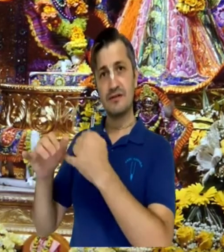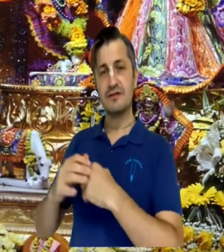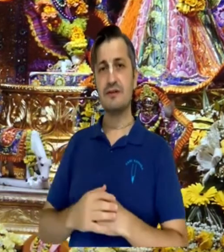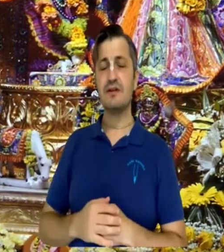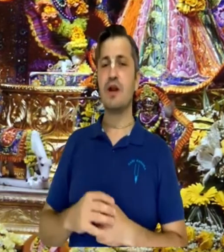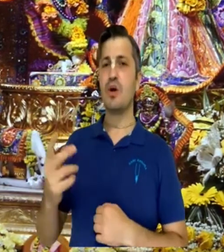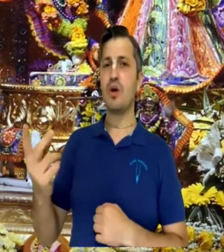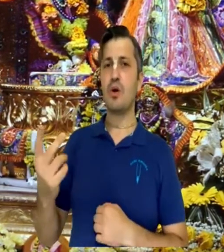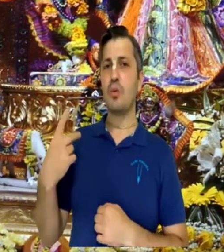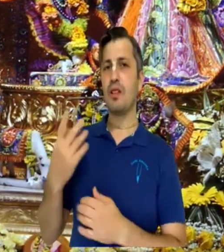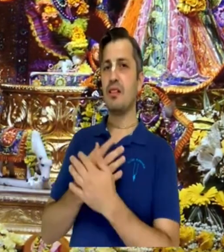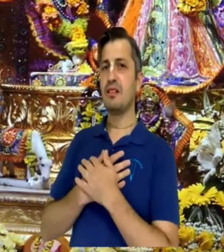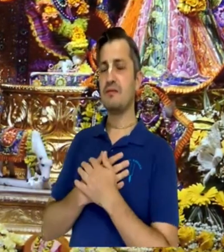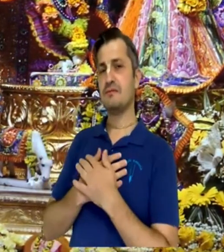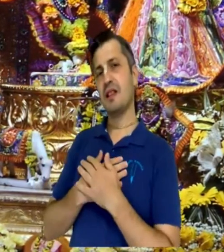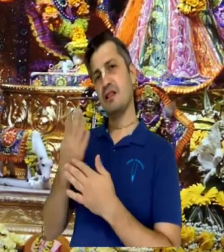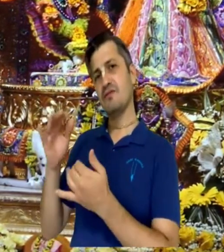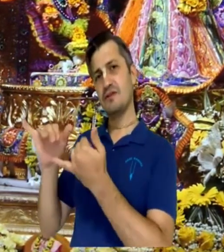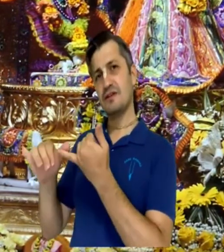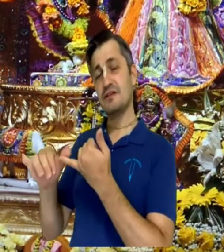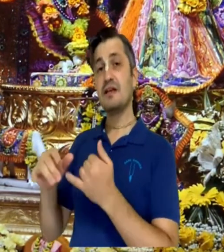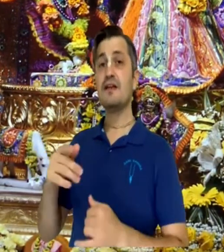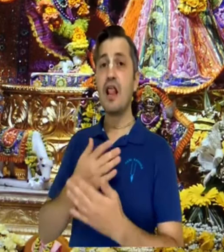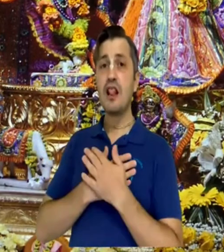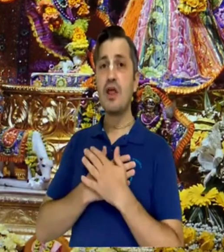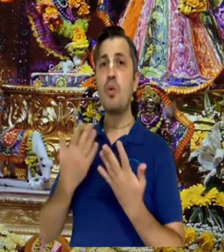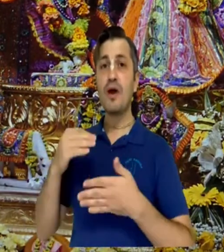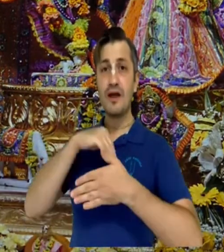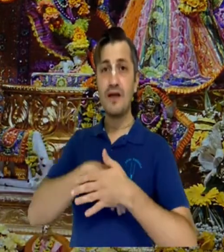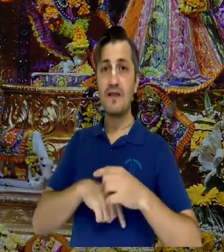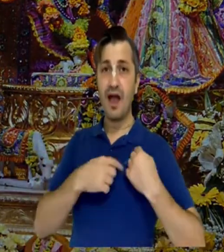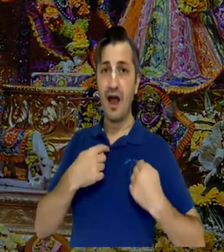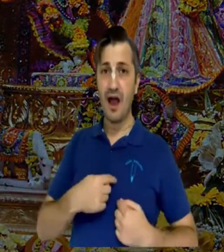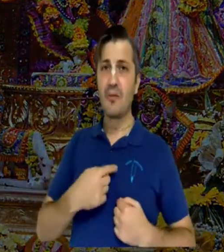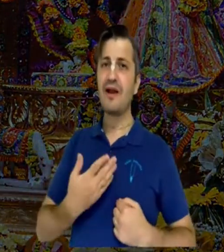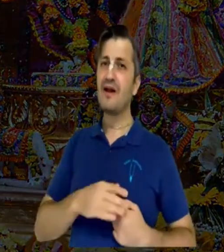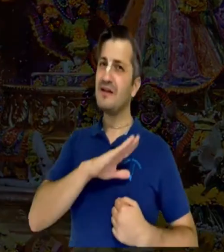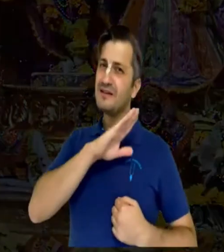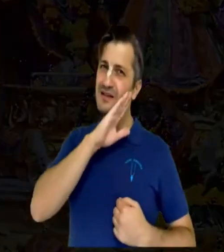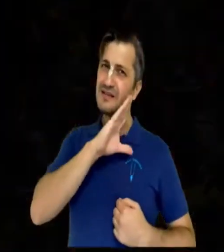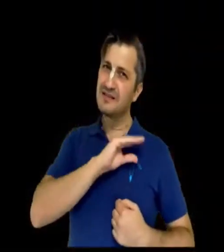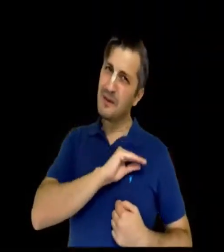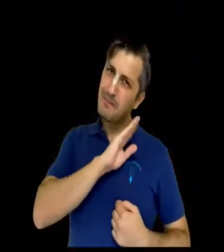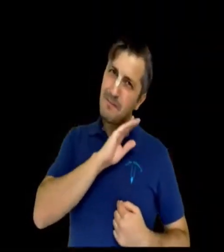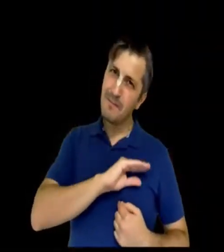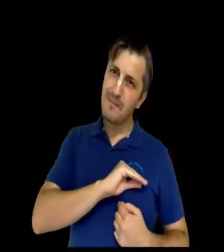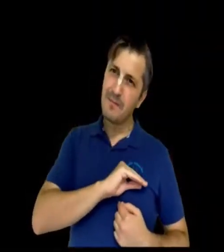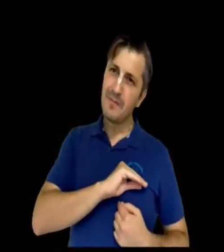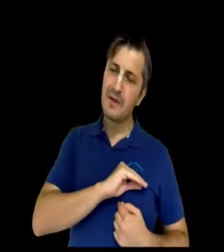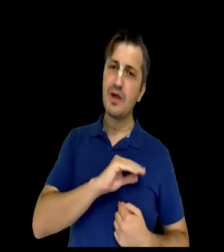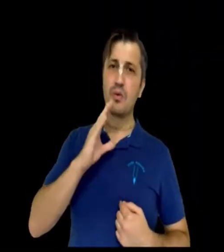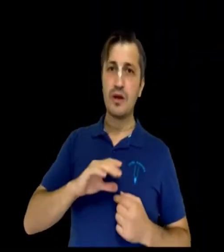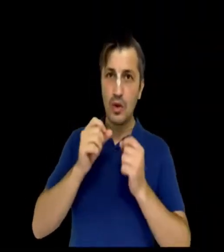in everyone's heart, and that's why we're seeking this. We're seeking everywhere else, and we cannot find it unless we